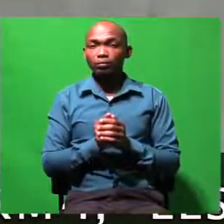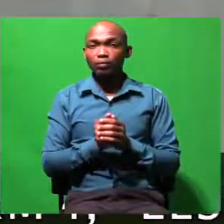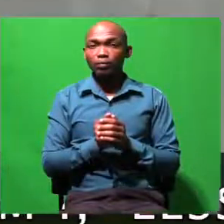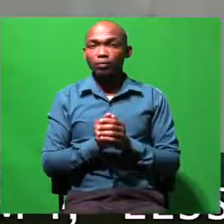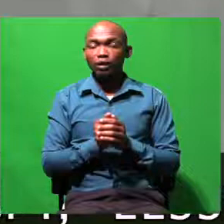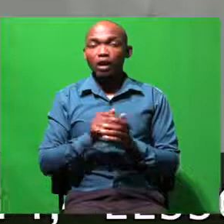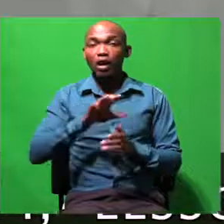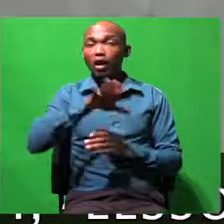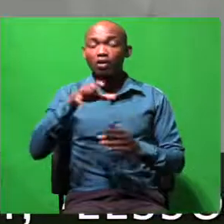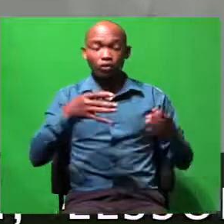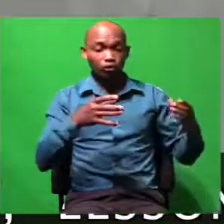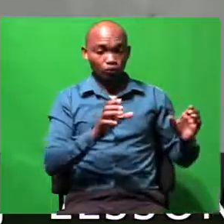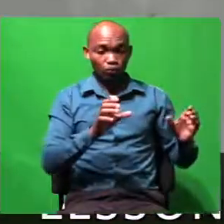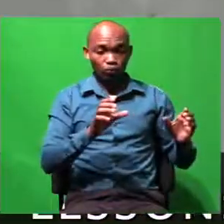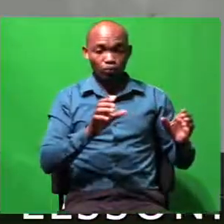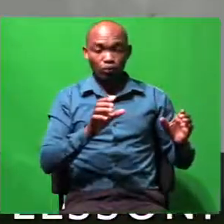which need